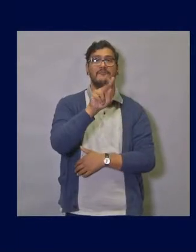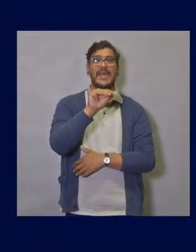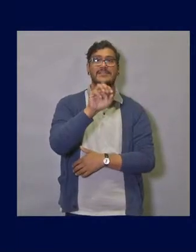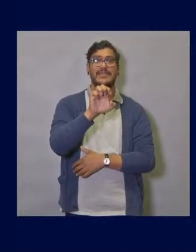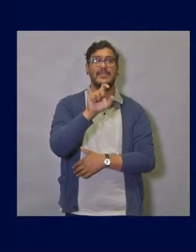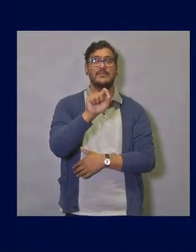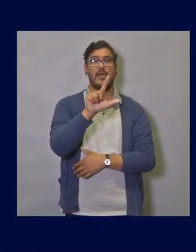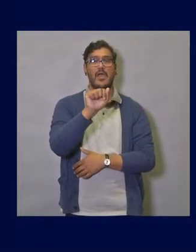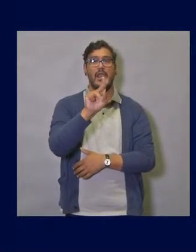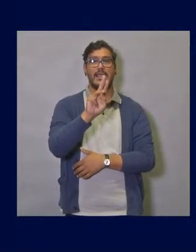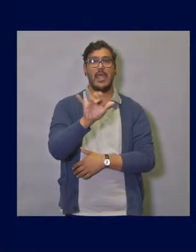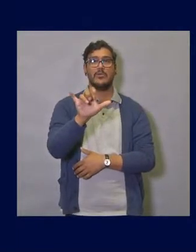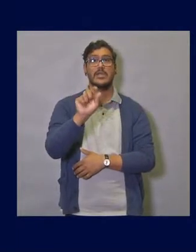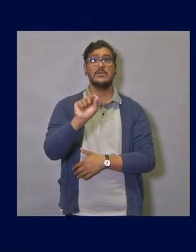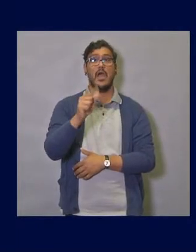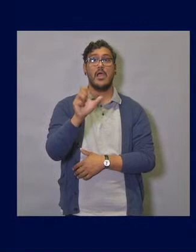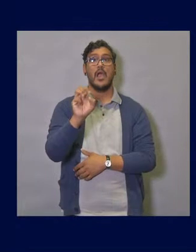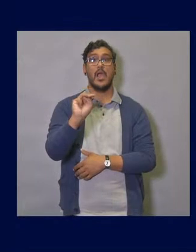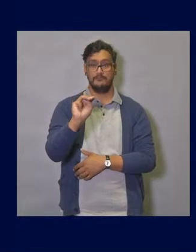vaccinatelacounty.com or